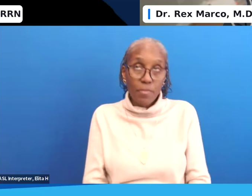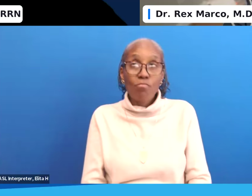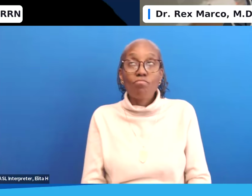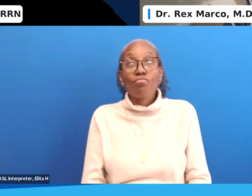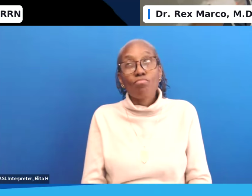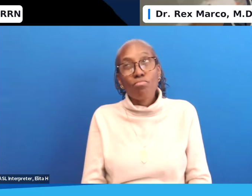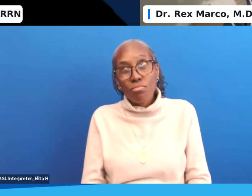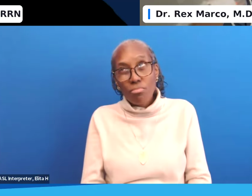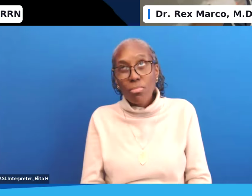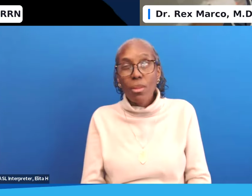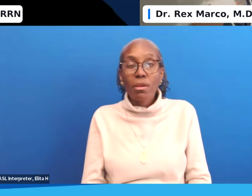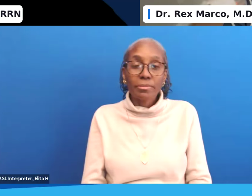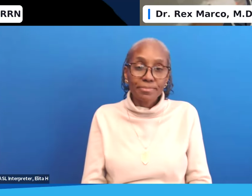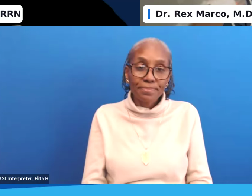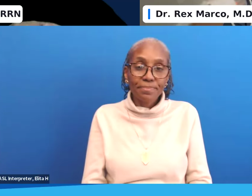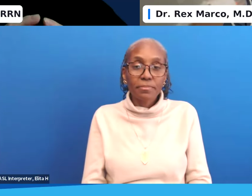you could.